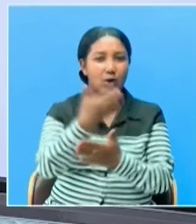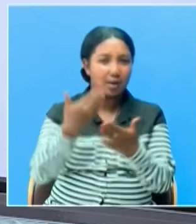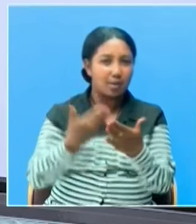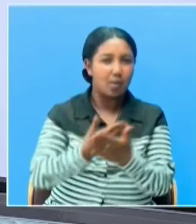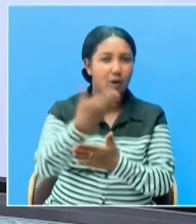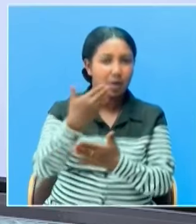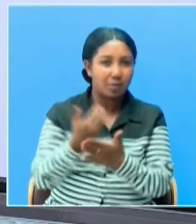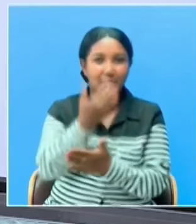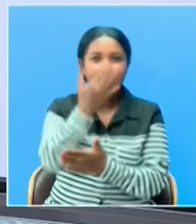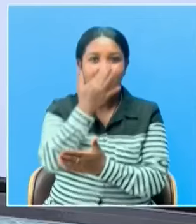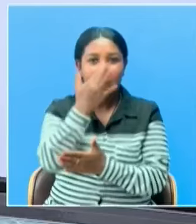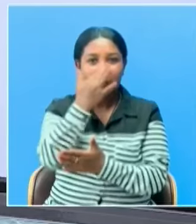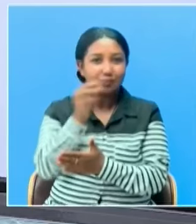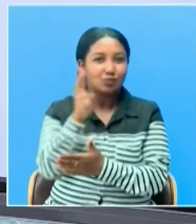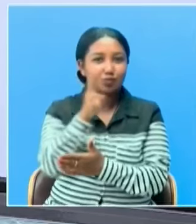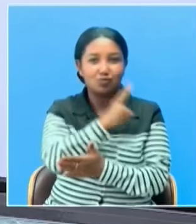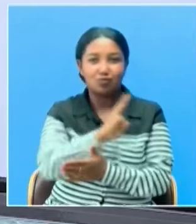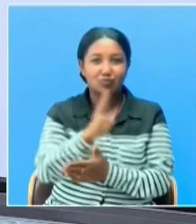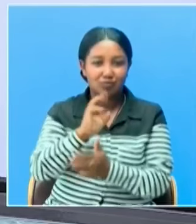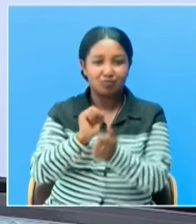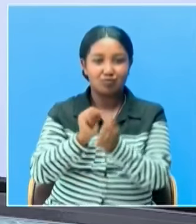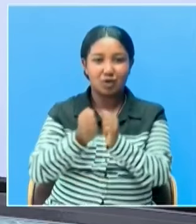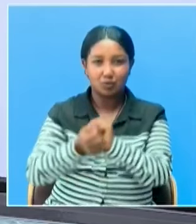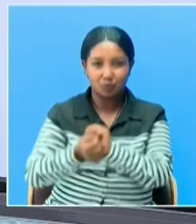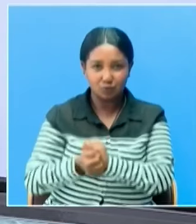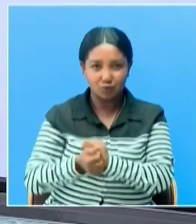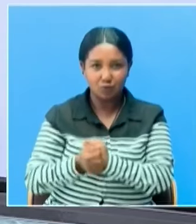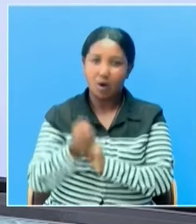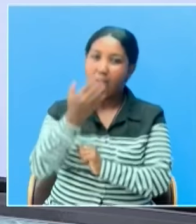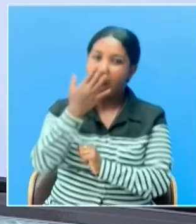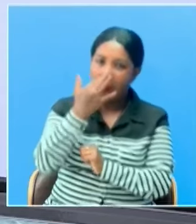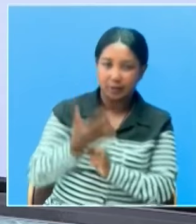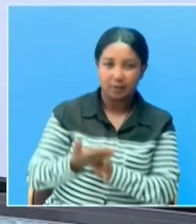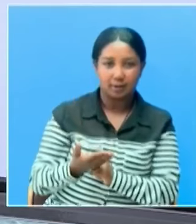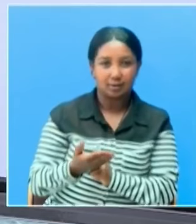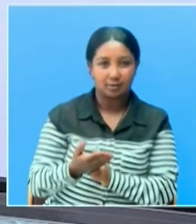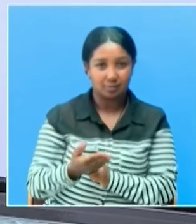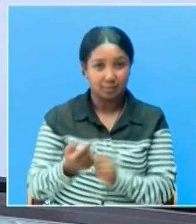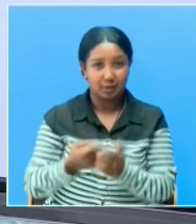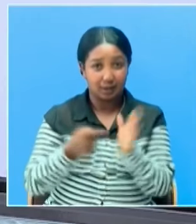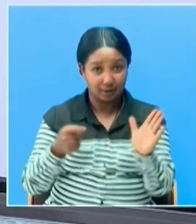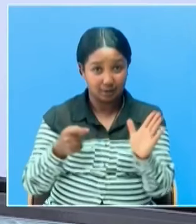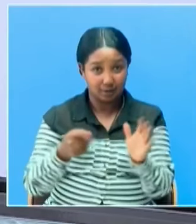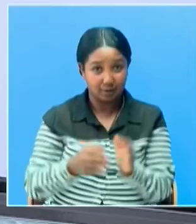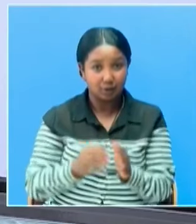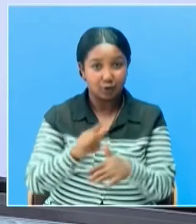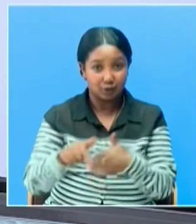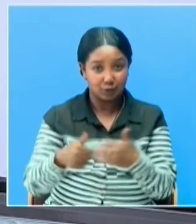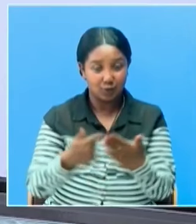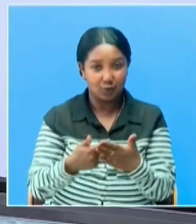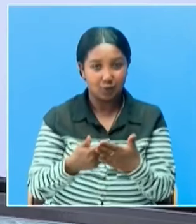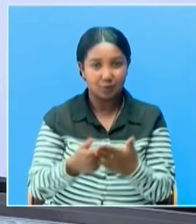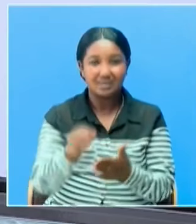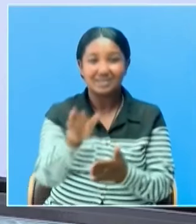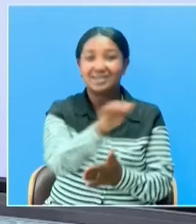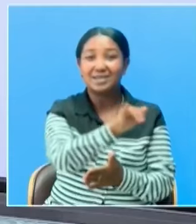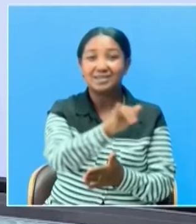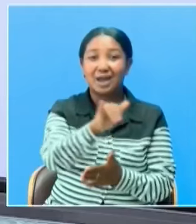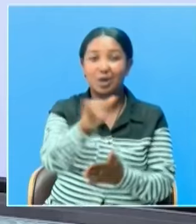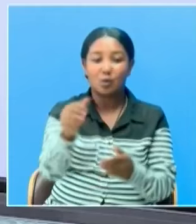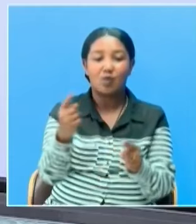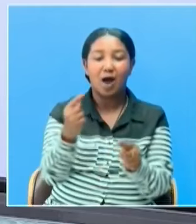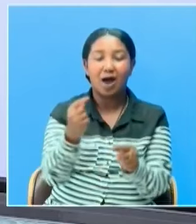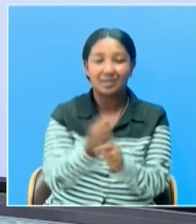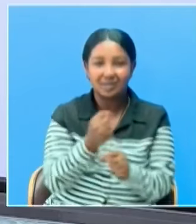be addicted. It is changed into habits. Is it clear? So, such kinds of